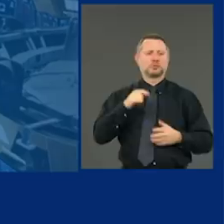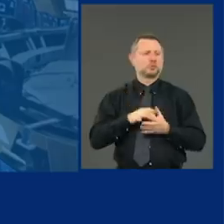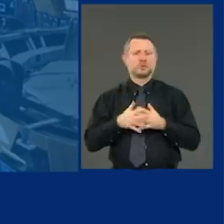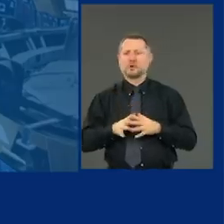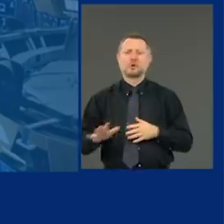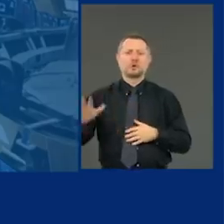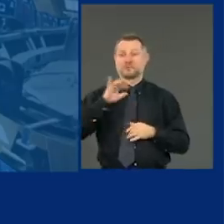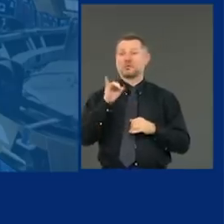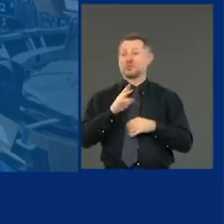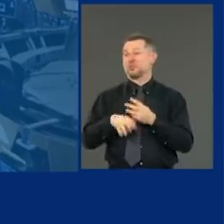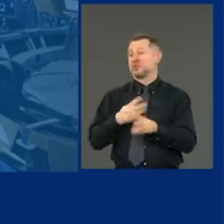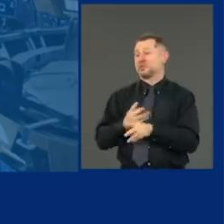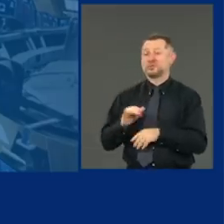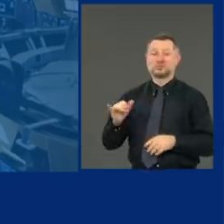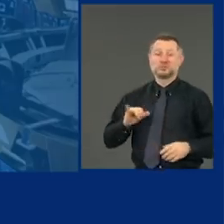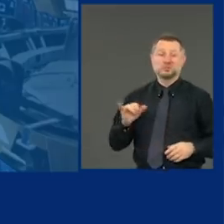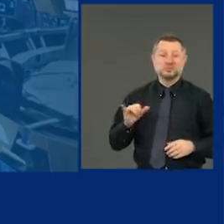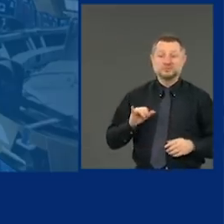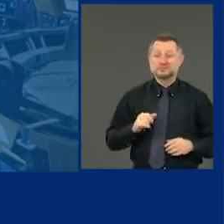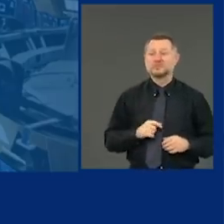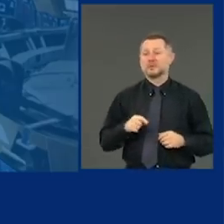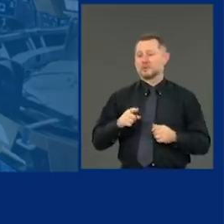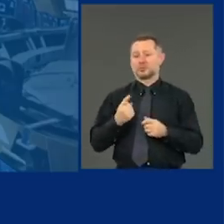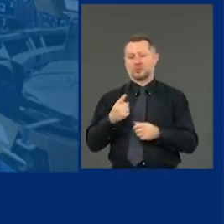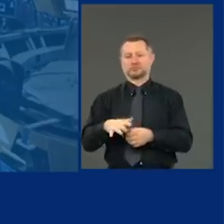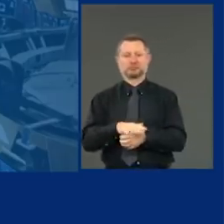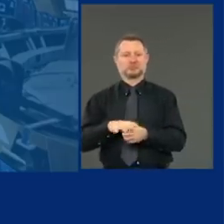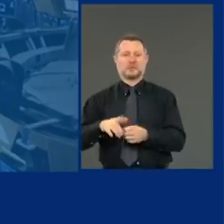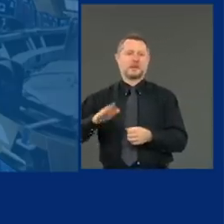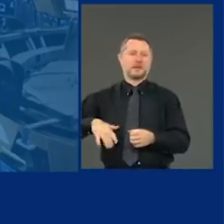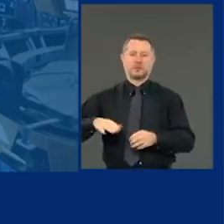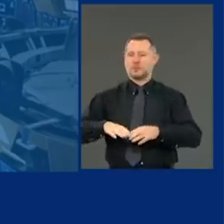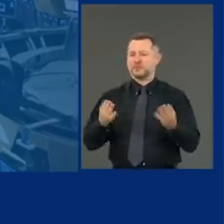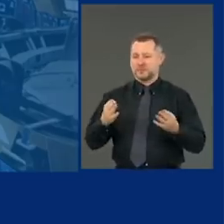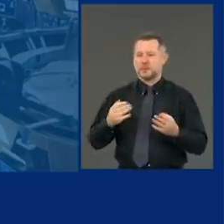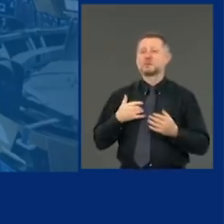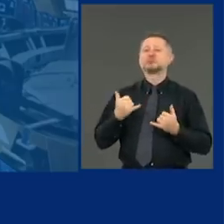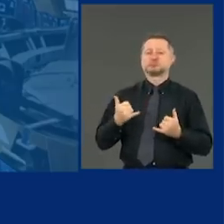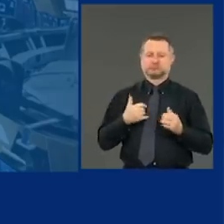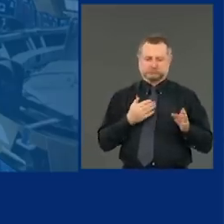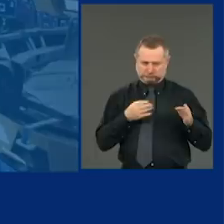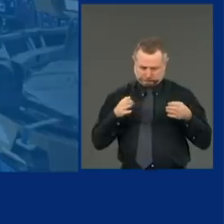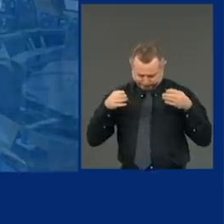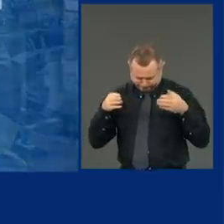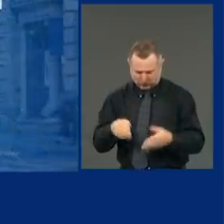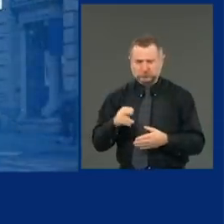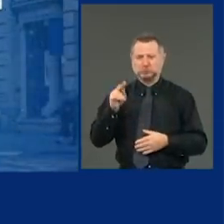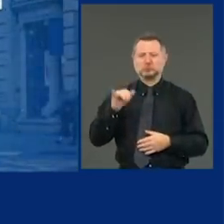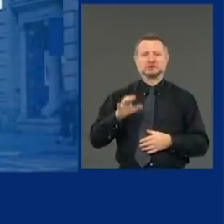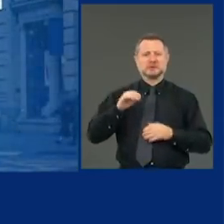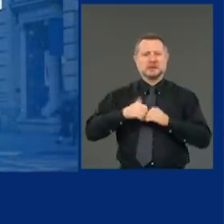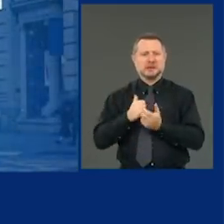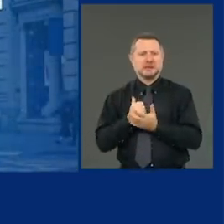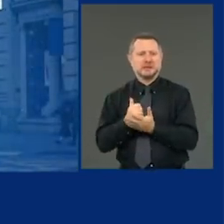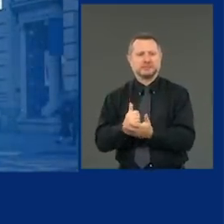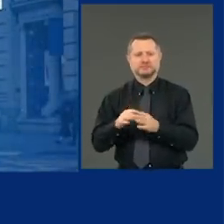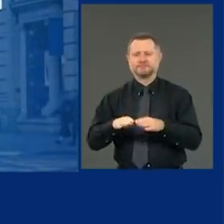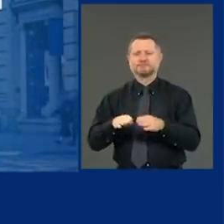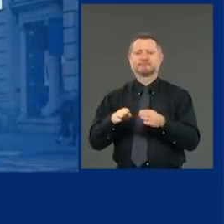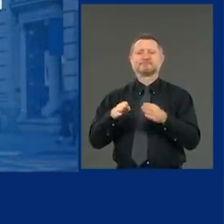one region that's not reopened yet, and we're now going to focus on reopening New York